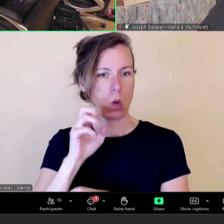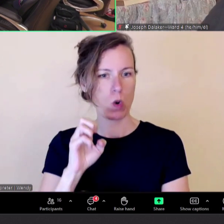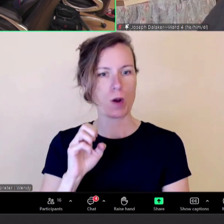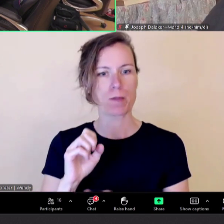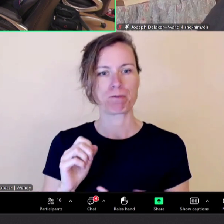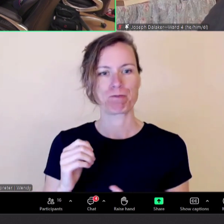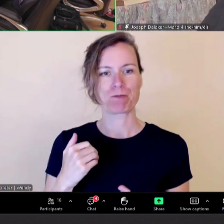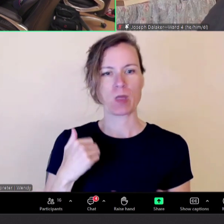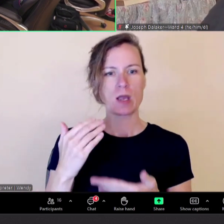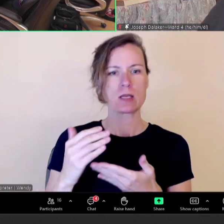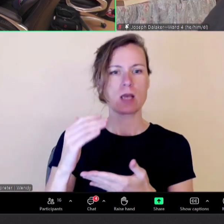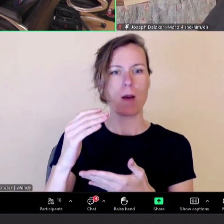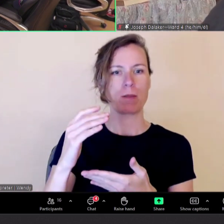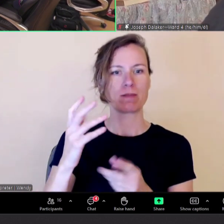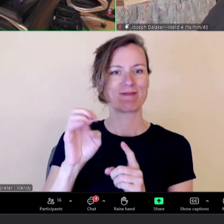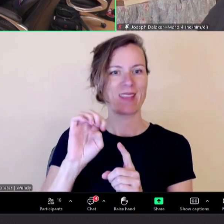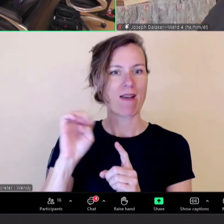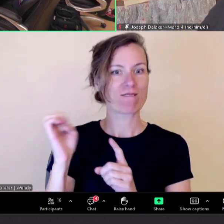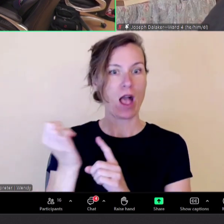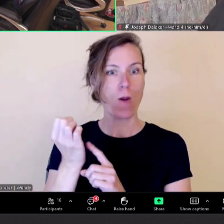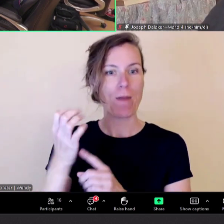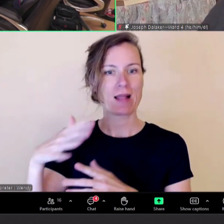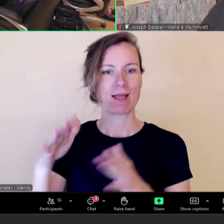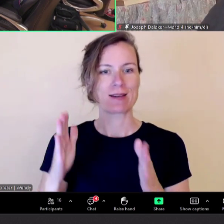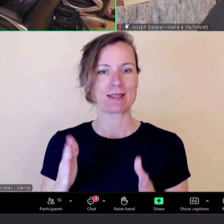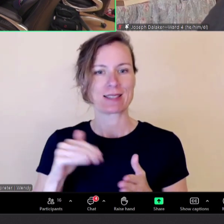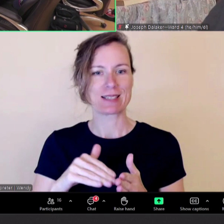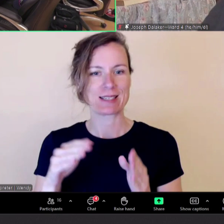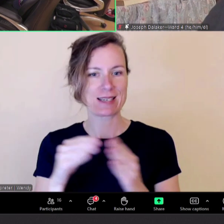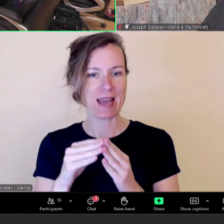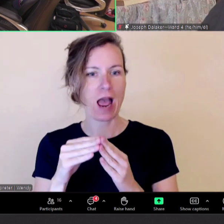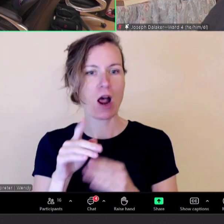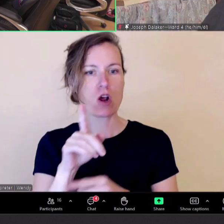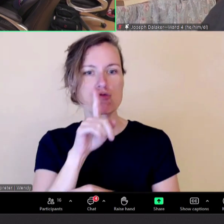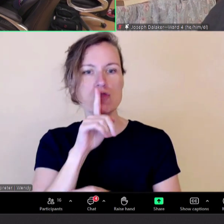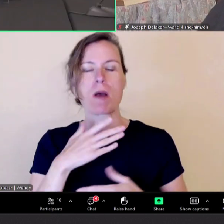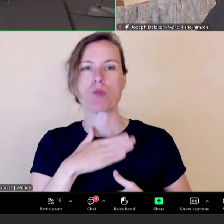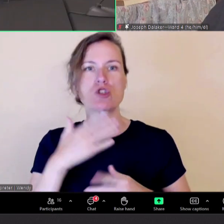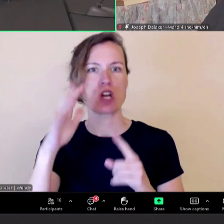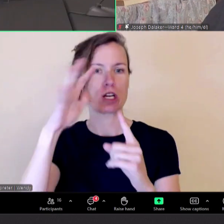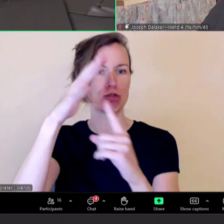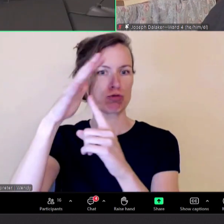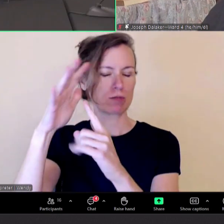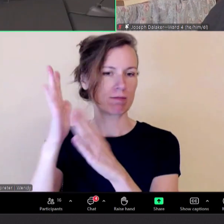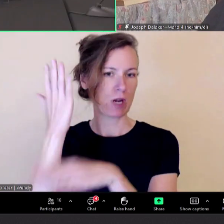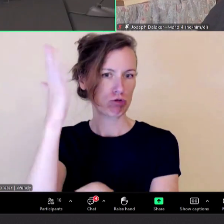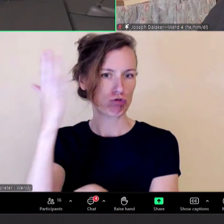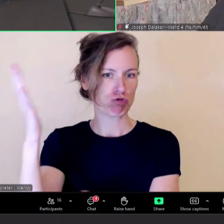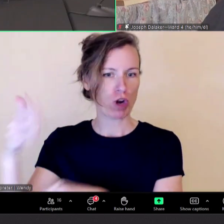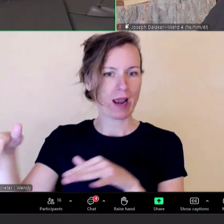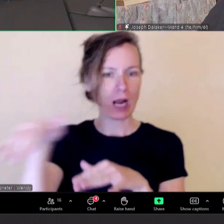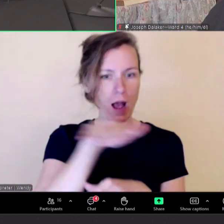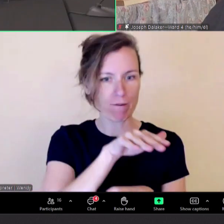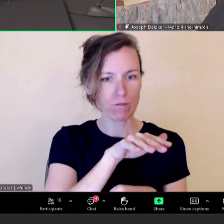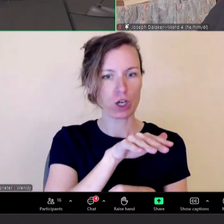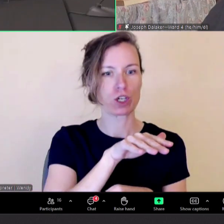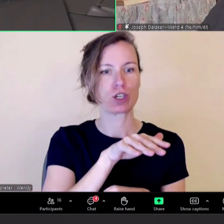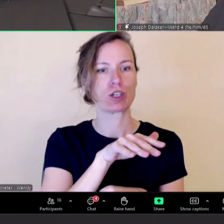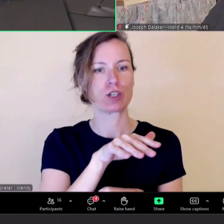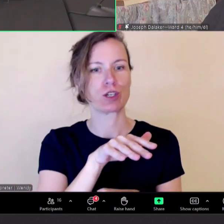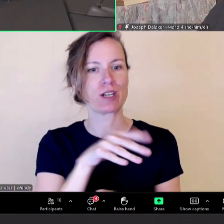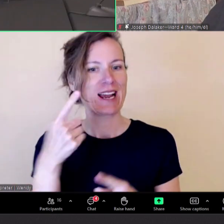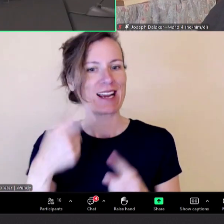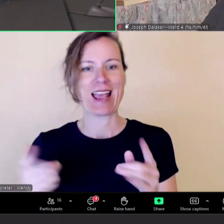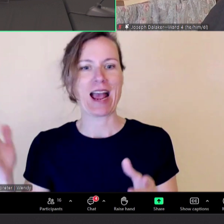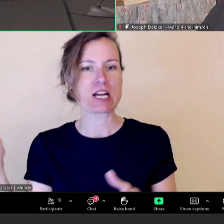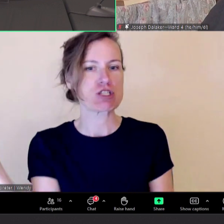tree cover. And we don't know, no one notified us. They just came, chopped down the trees and ground the stumps. So we would